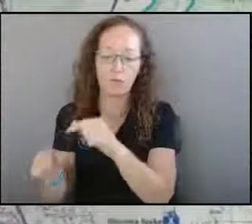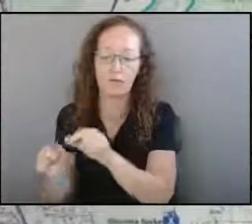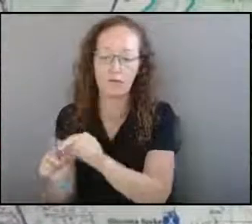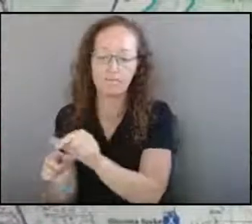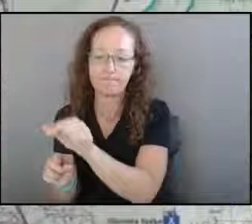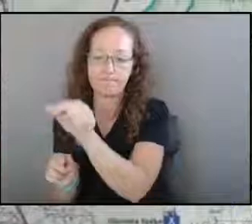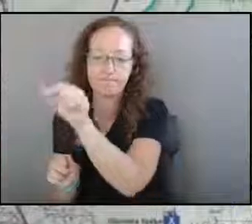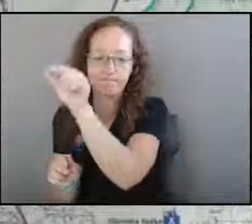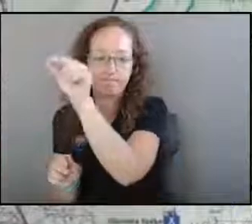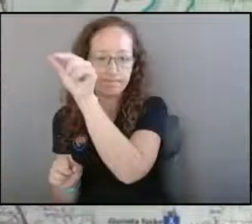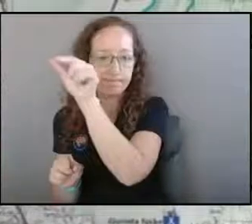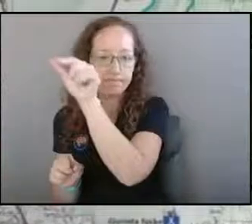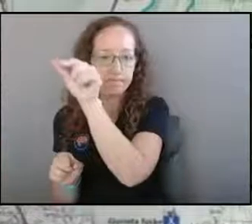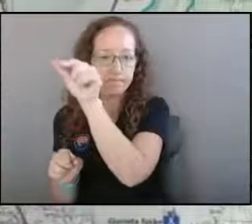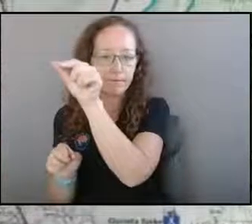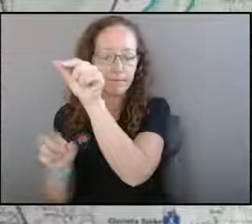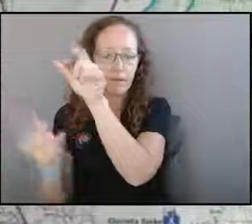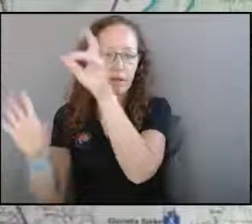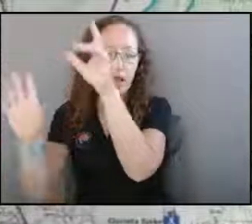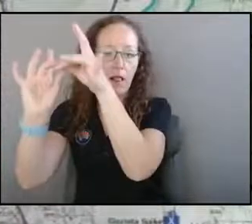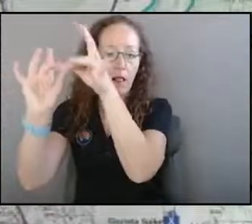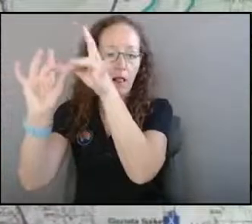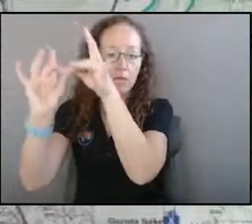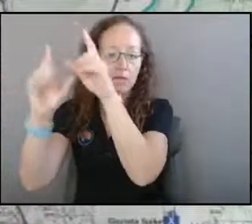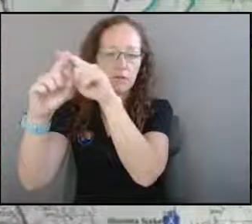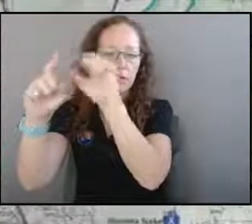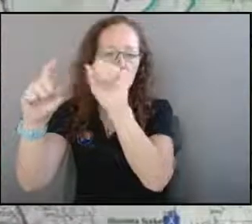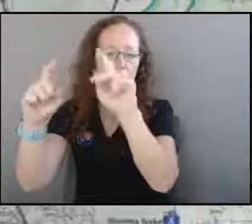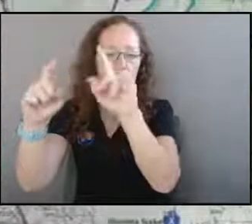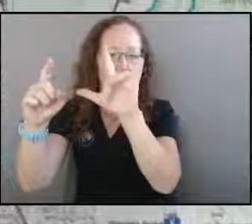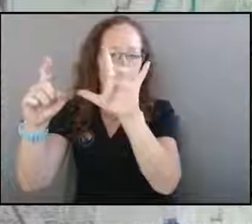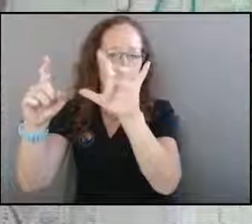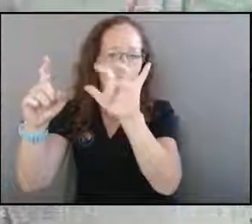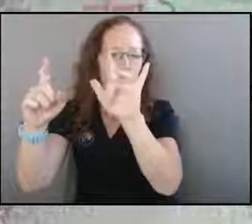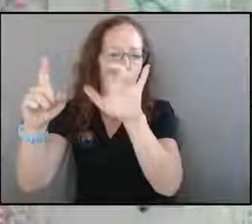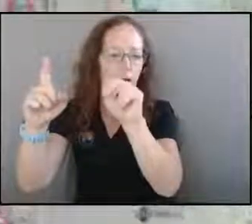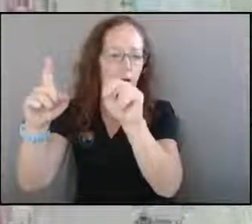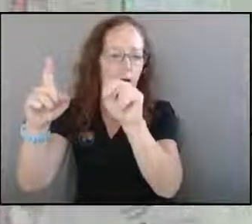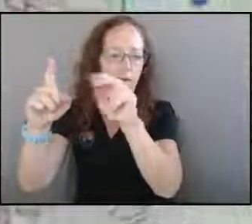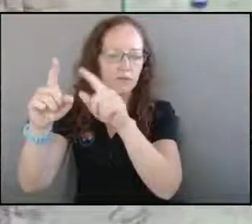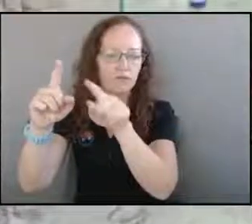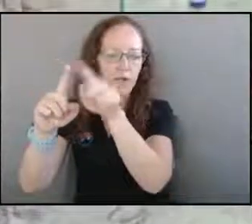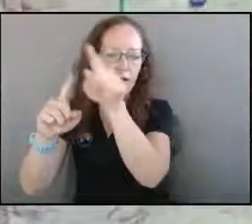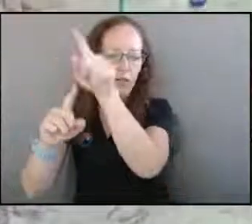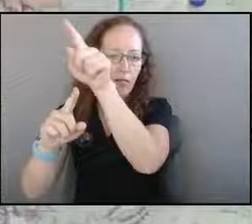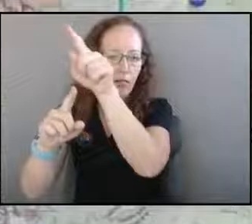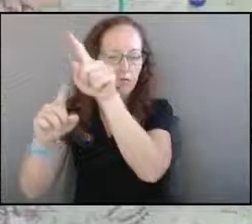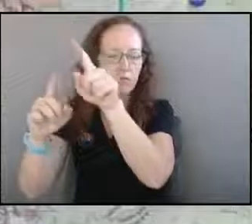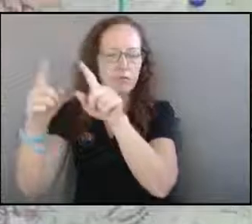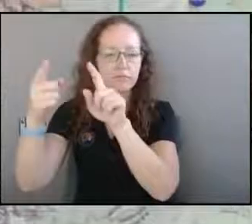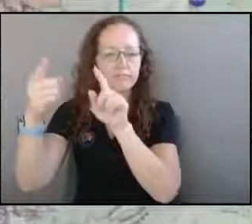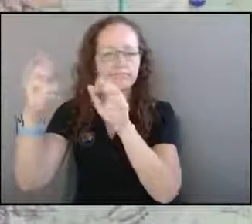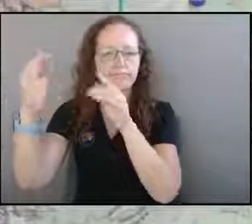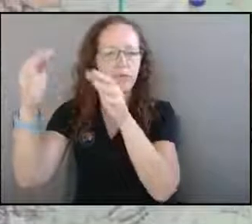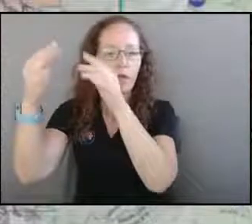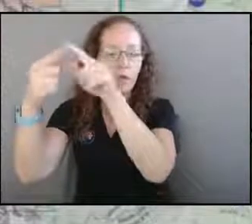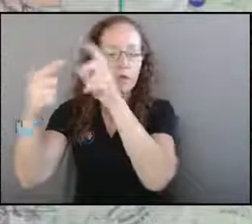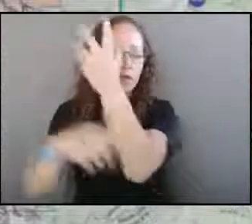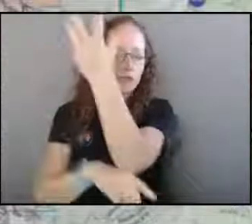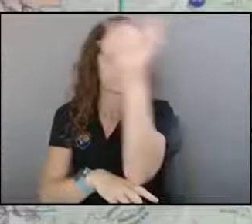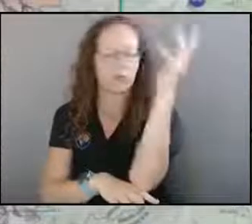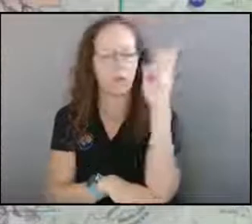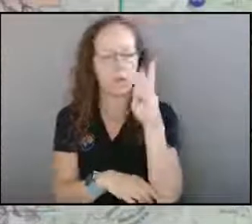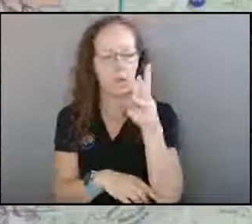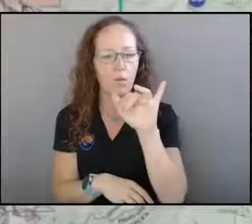and then eventually tying back into the Skyline Trail all the way into the wilderness boundary. That is the plan